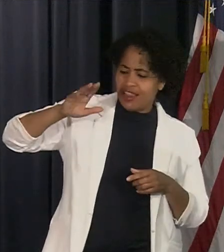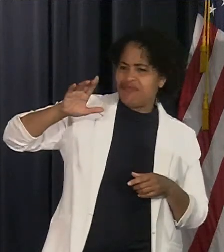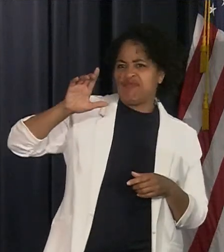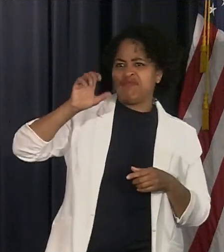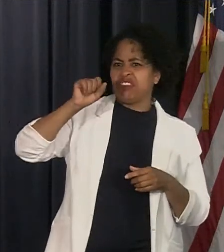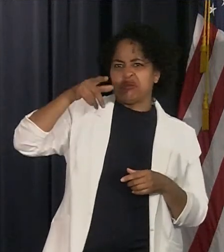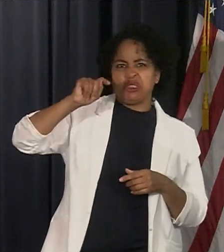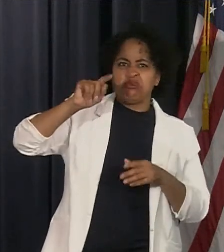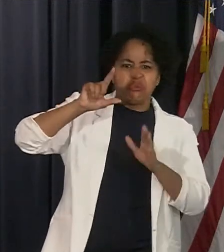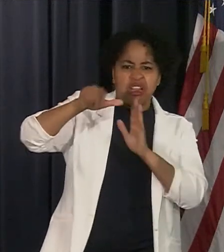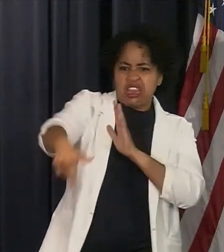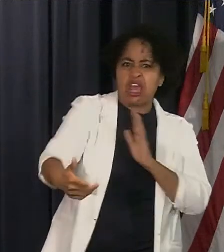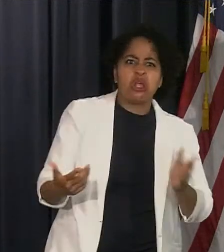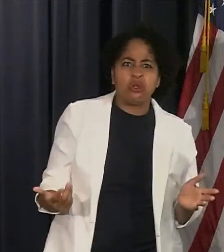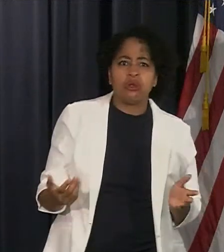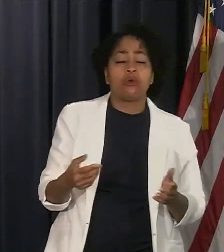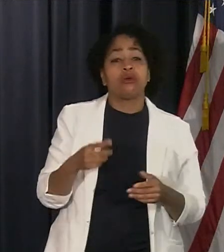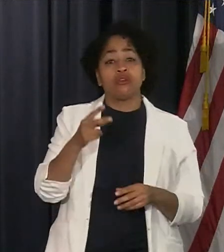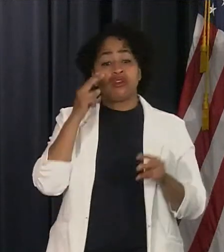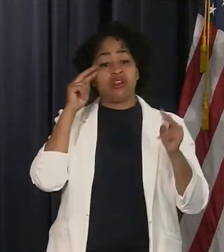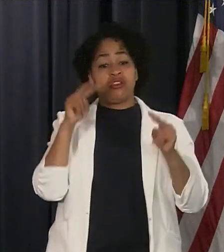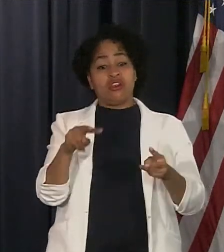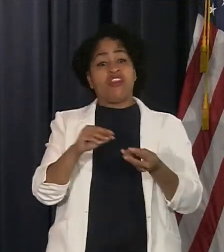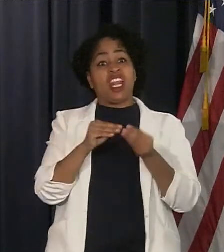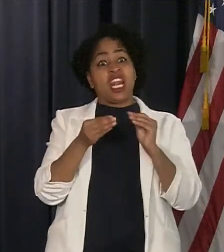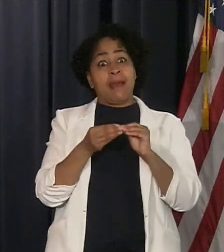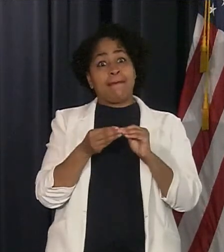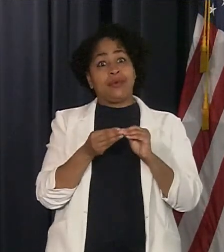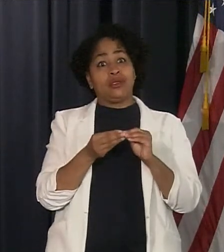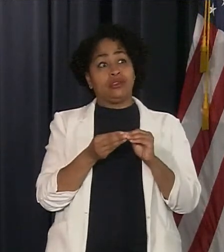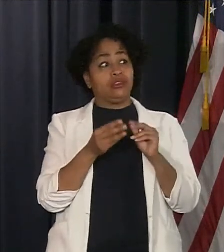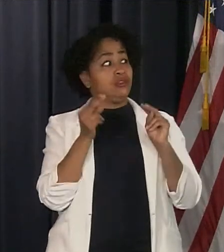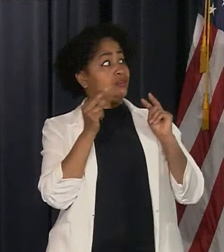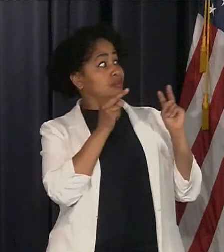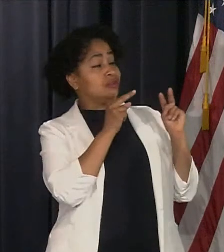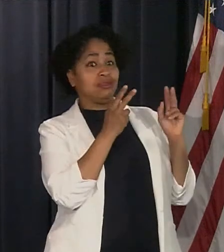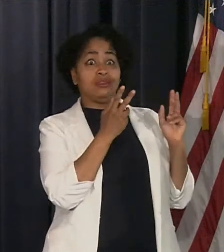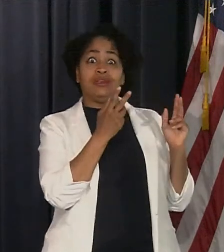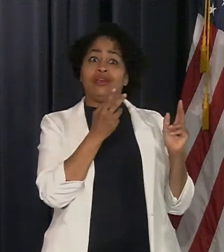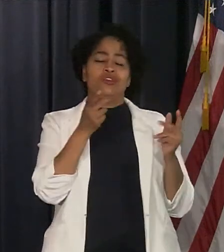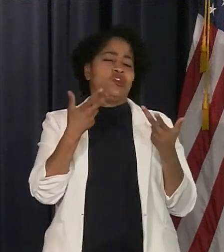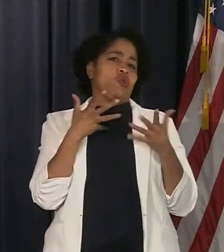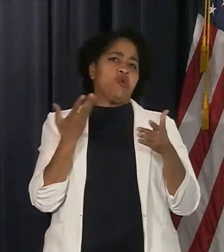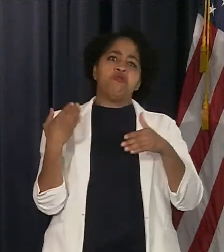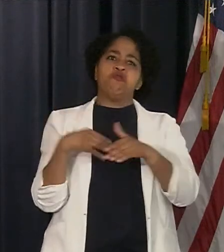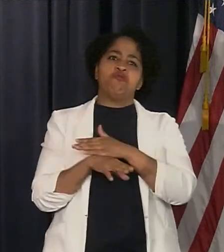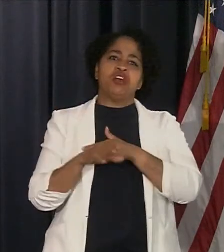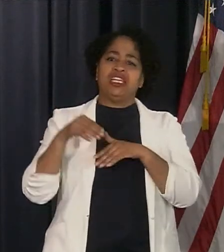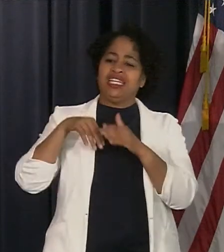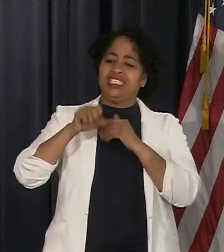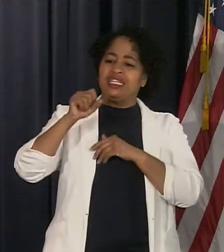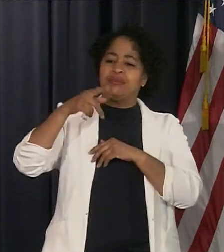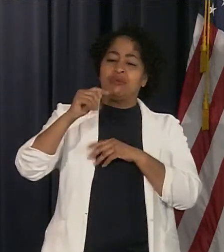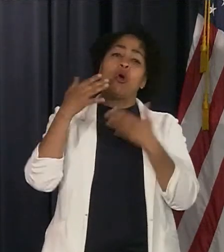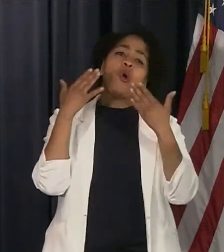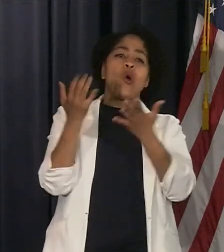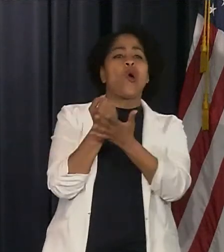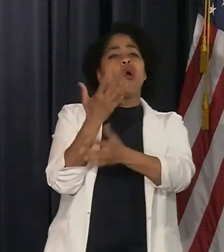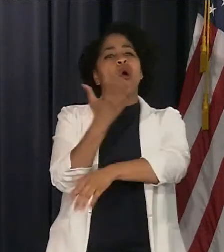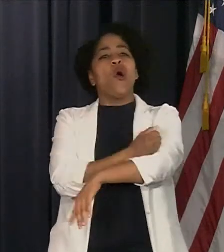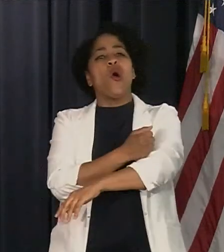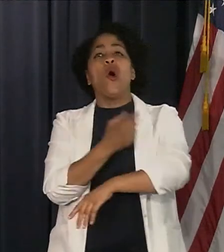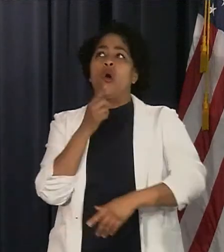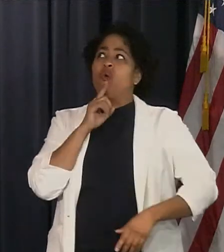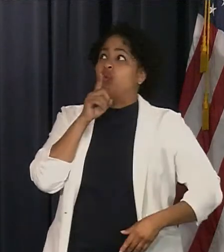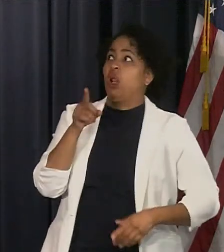September. And if you look at the trend of where this is going, you don't want to go in and get your shot in late September and say, oh, I guess it's